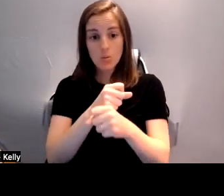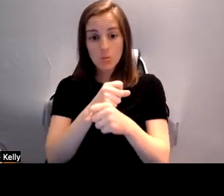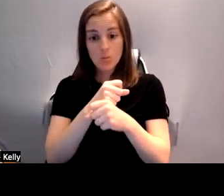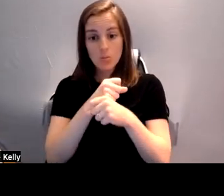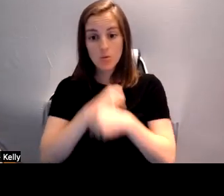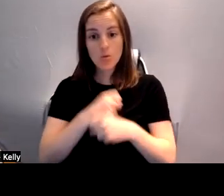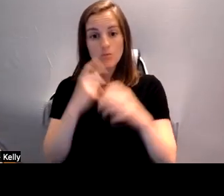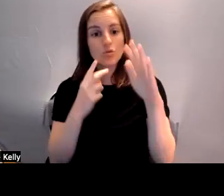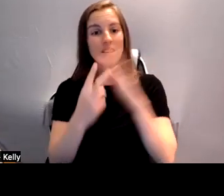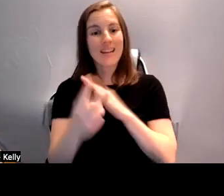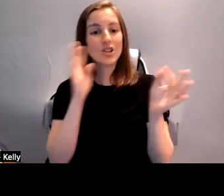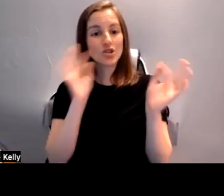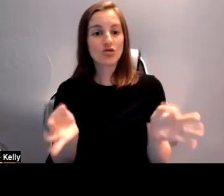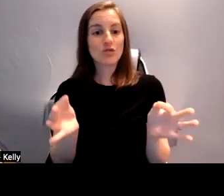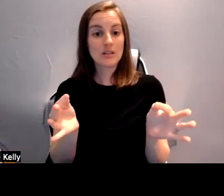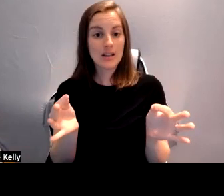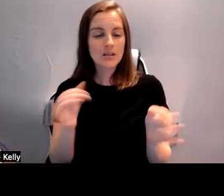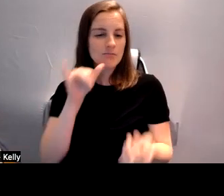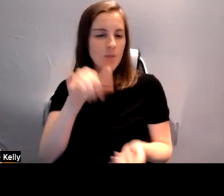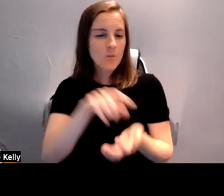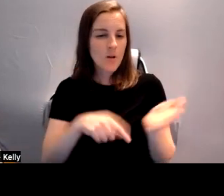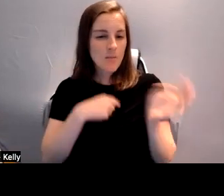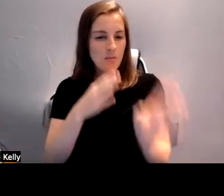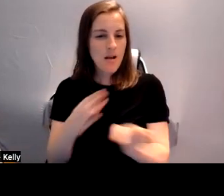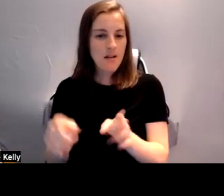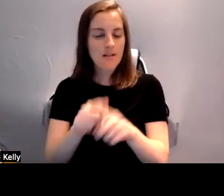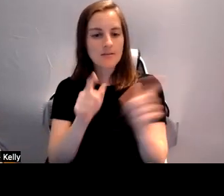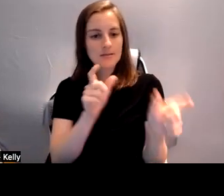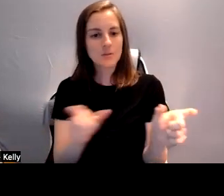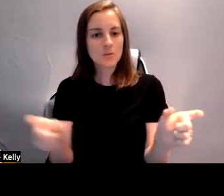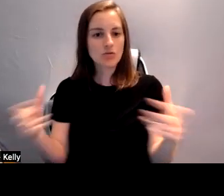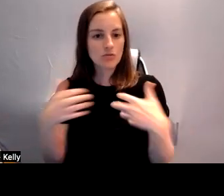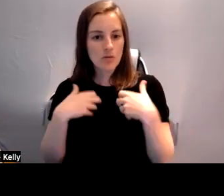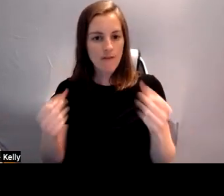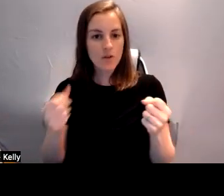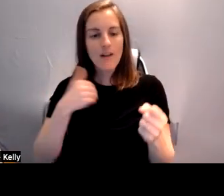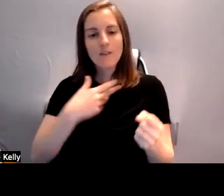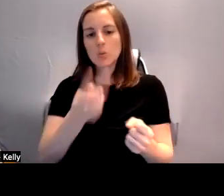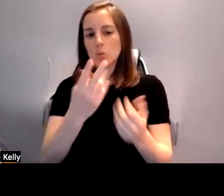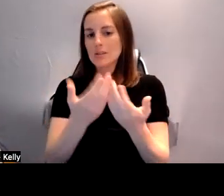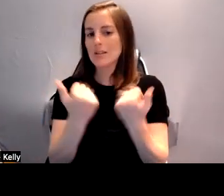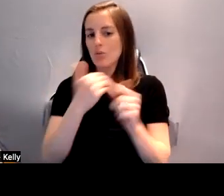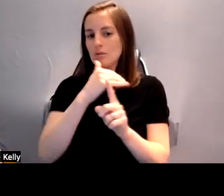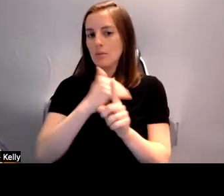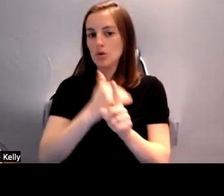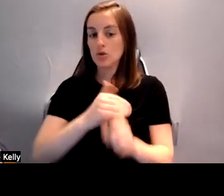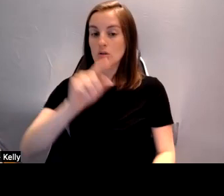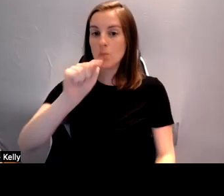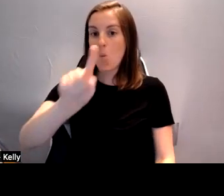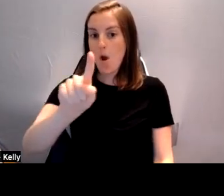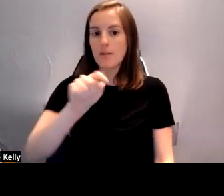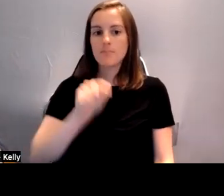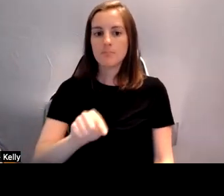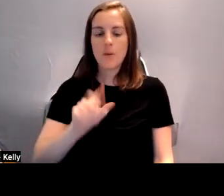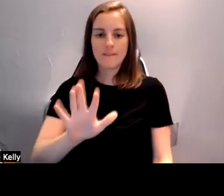predict uncertainty. So this is what I'm plotting is the sequence recovery at these 2 different temperatures, 0.1, 0.5. as a function of the negative